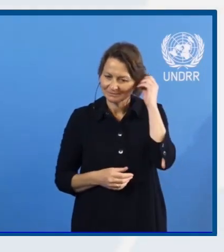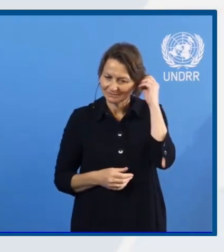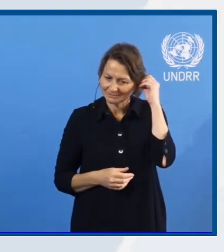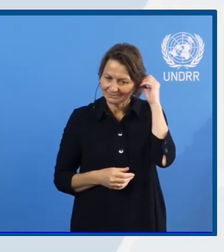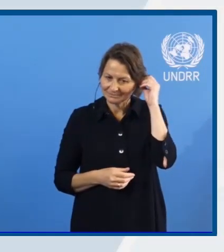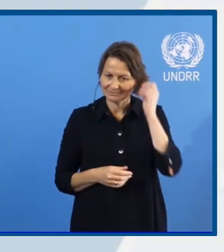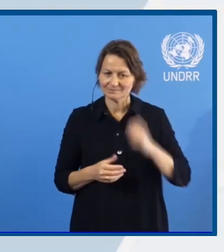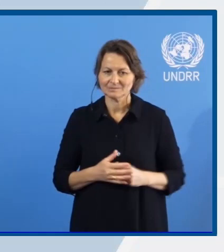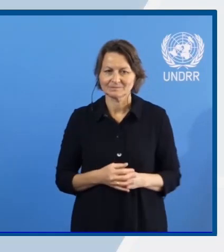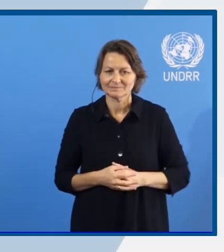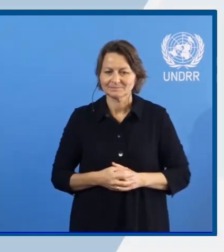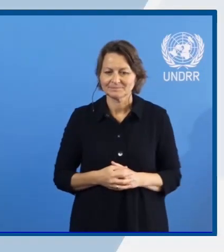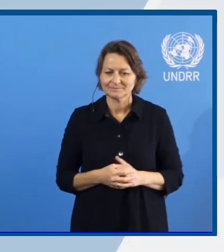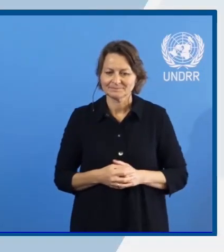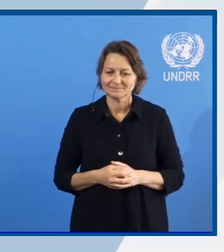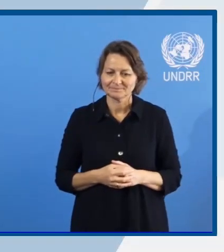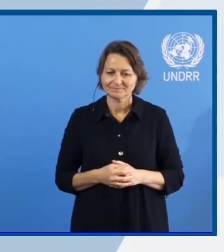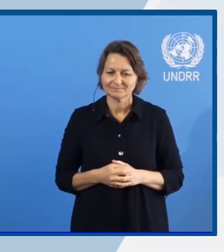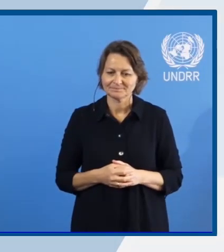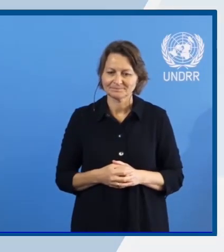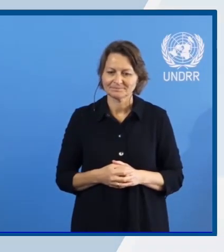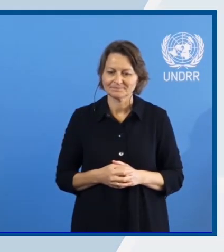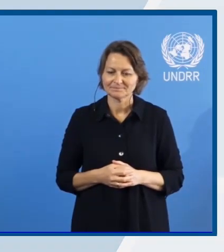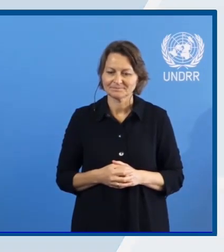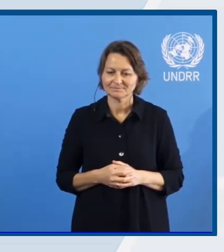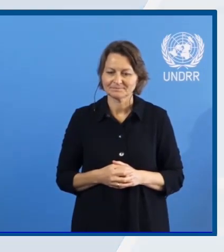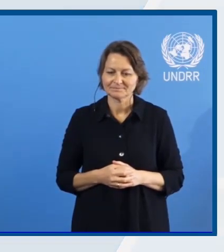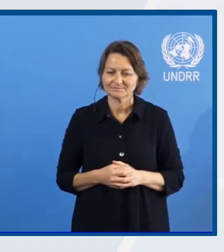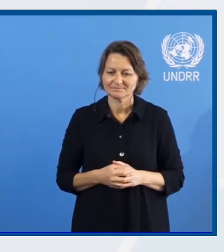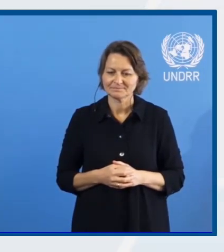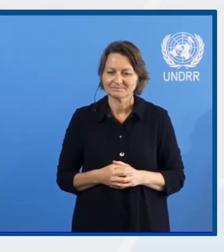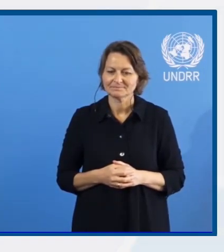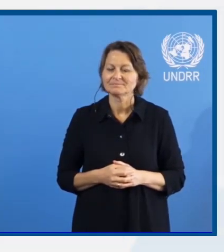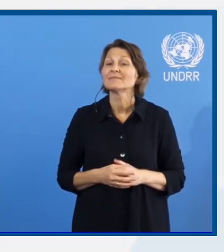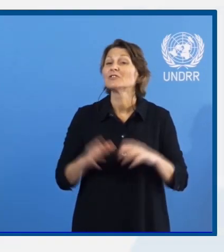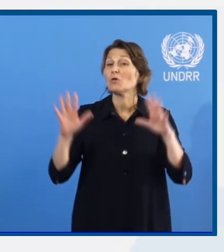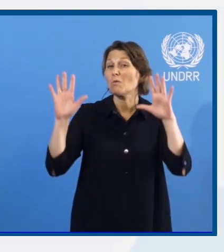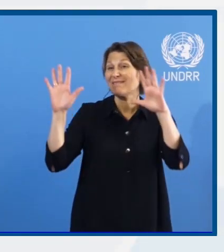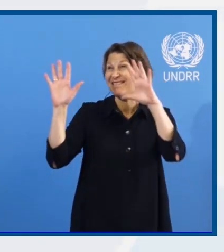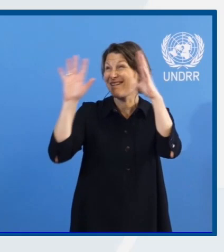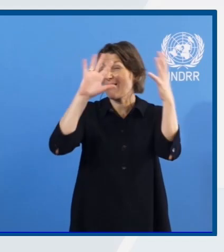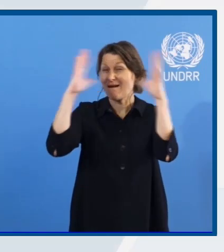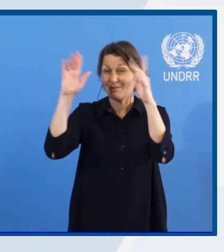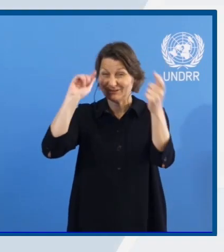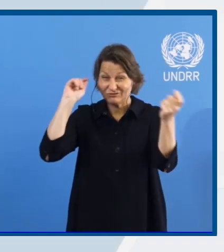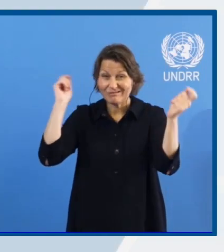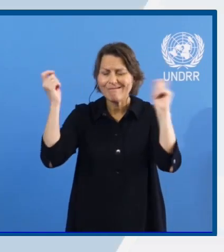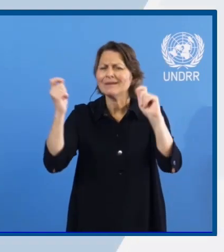financing mechanism that was provided under one of our PPCR projects, the Adaptation Program and Financing